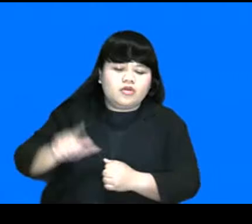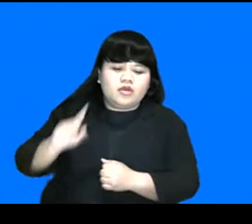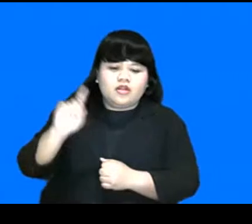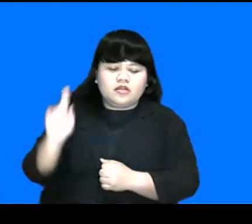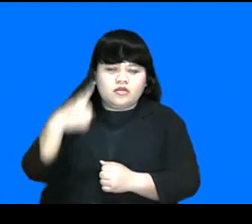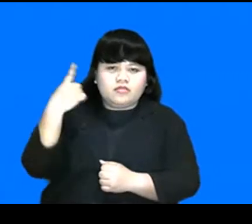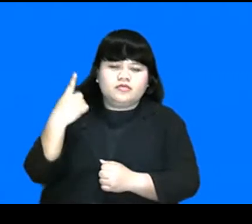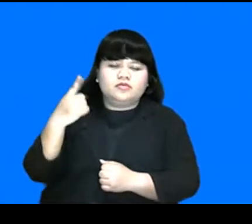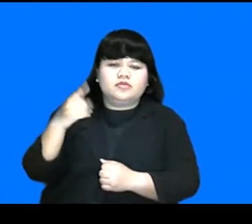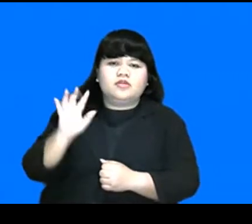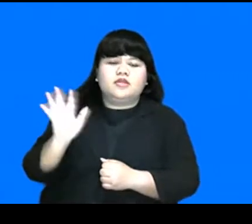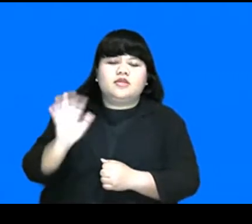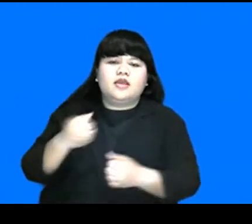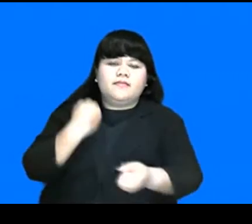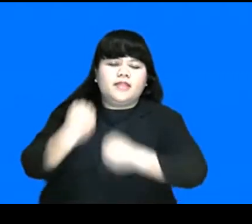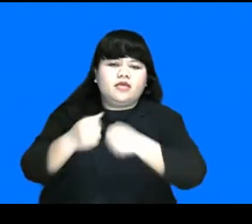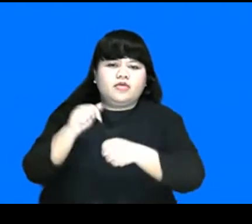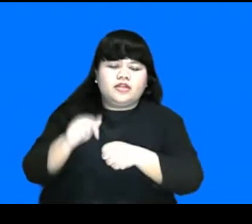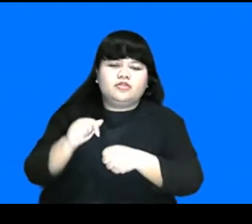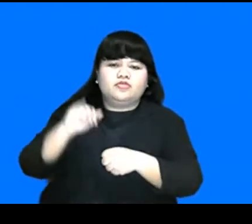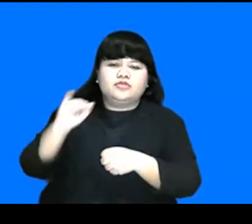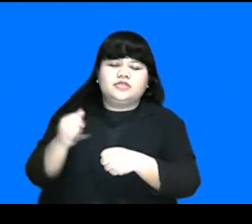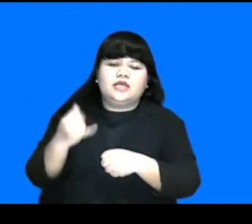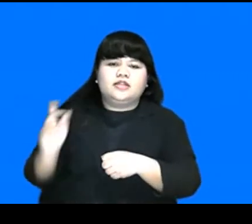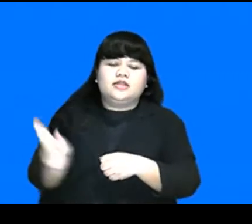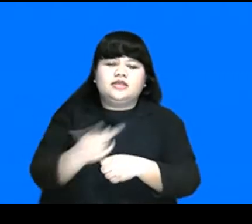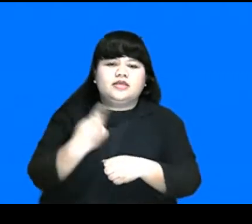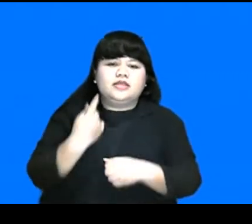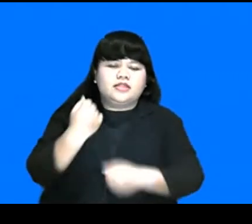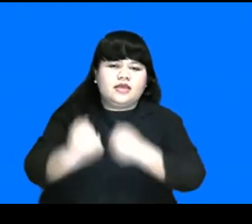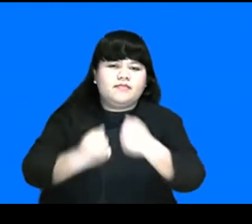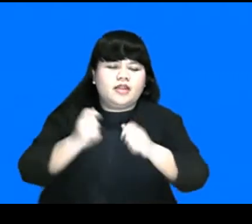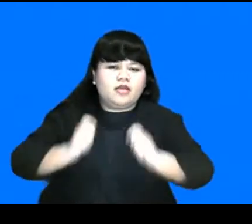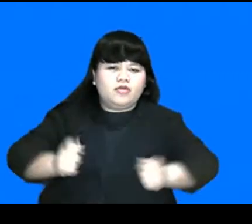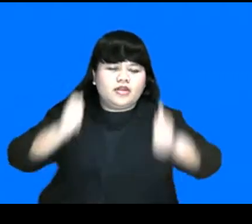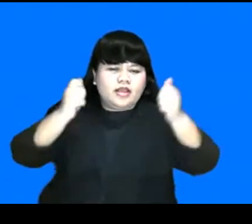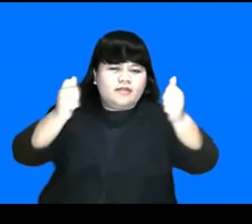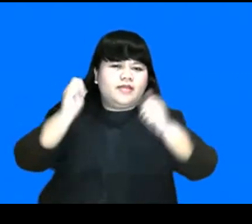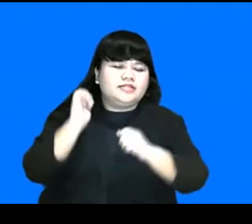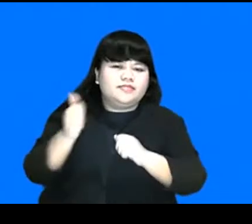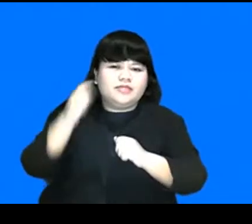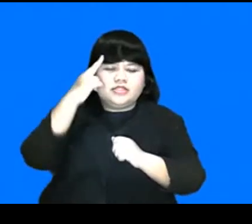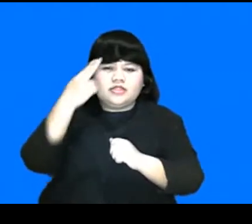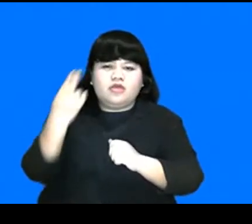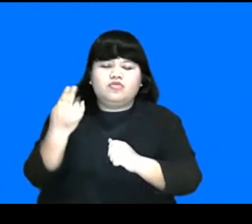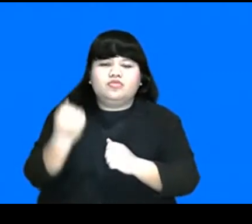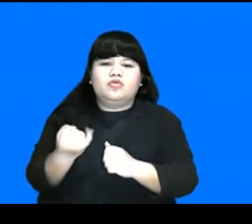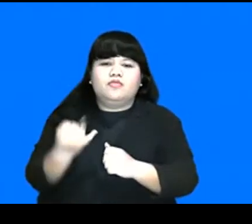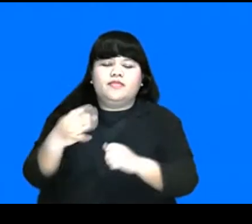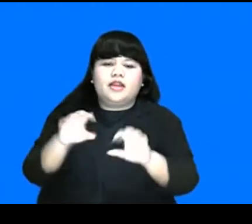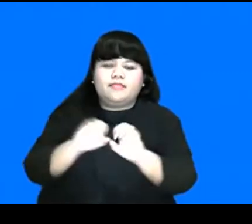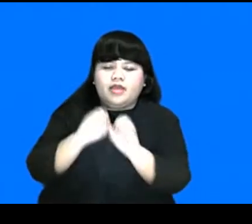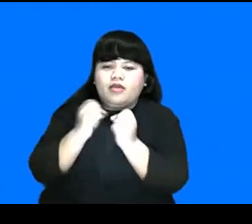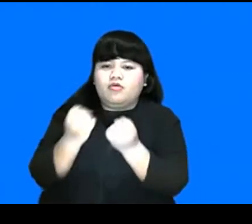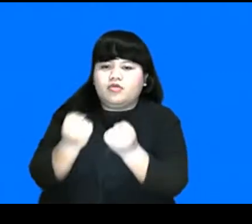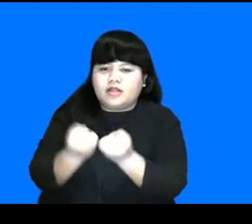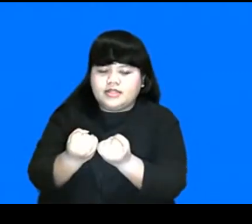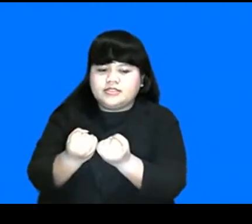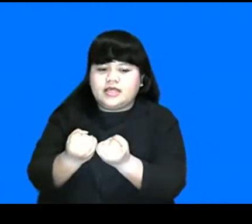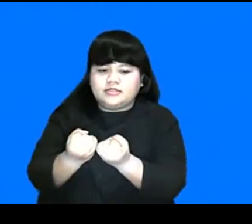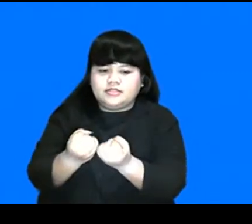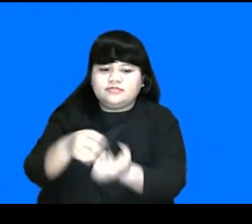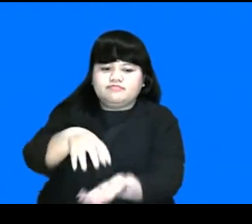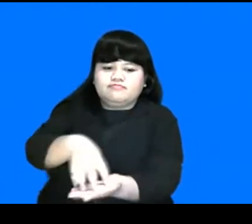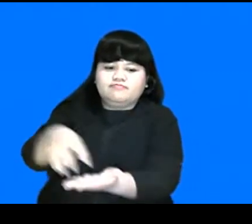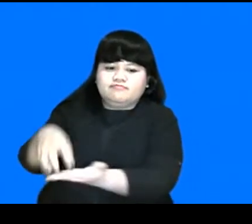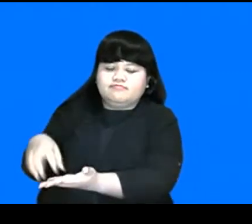think campaign for grassroots organizations there will be a key thing if you